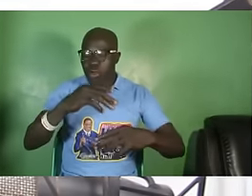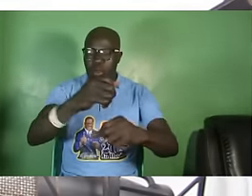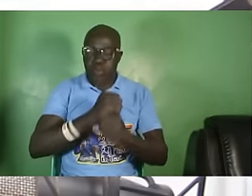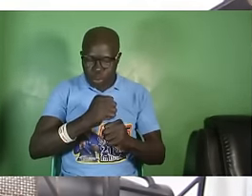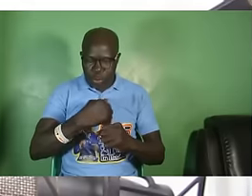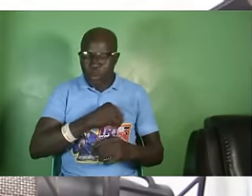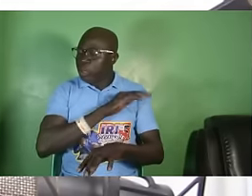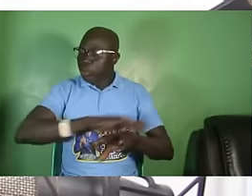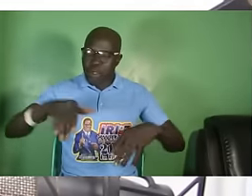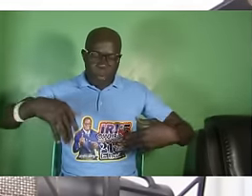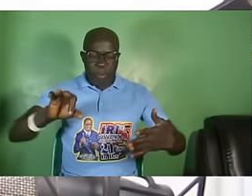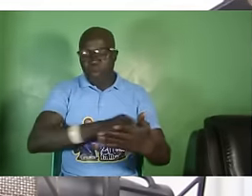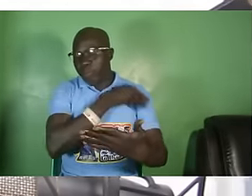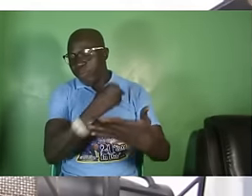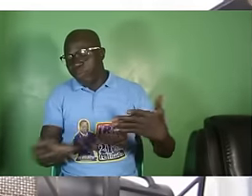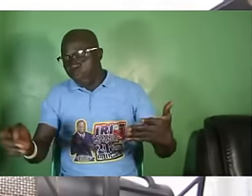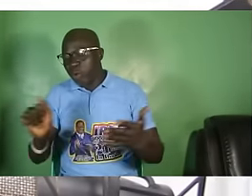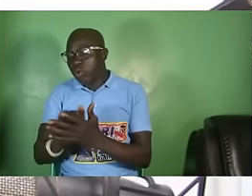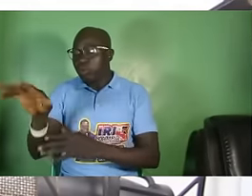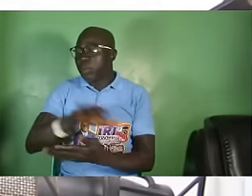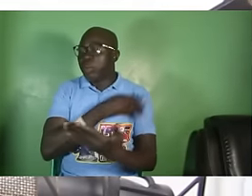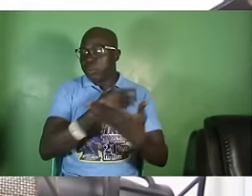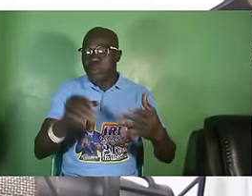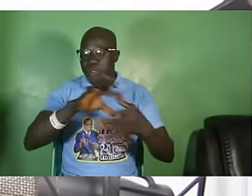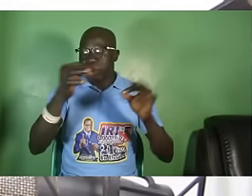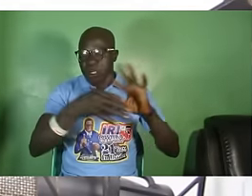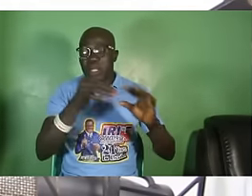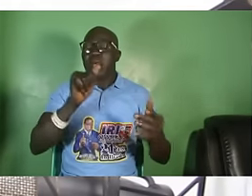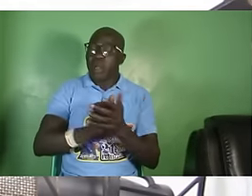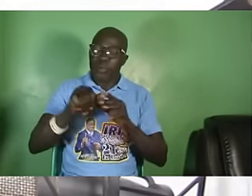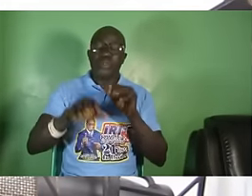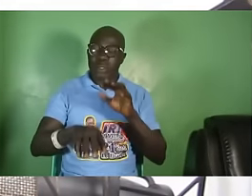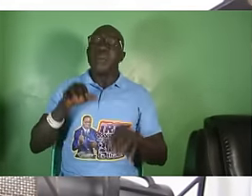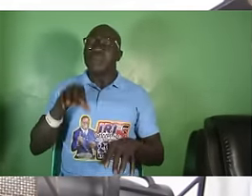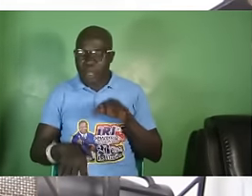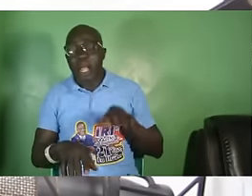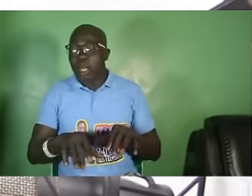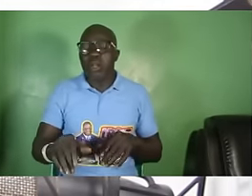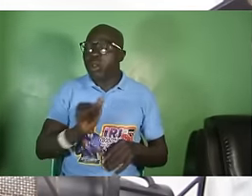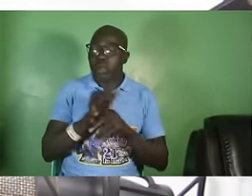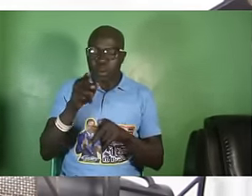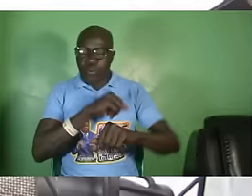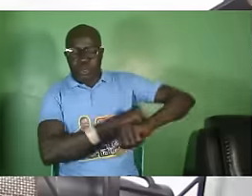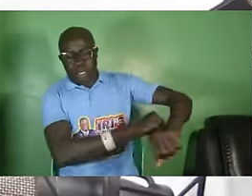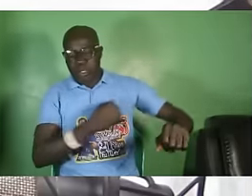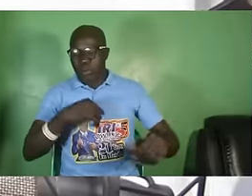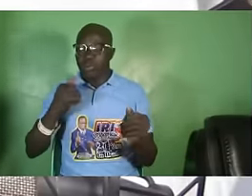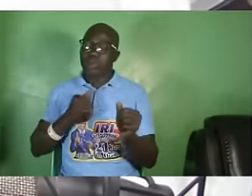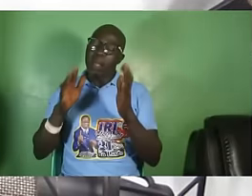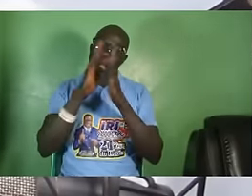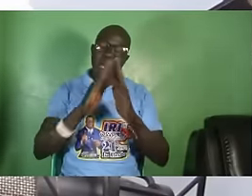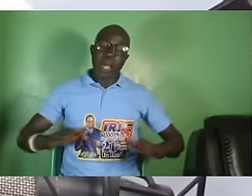Lord. Abort us. Don't let us fall physically. You will tell the Lord. Lord, protect me and my household. Oh,